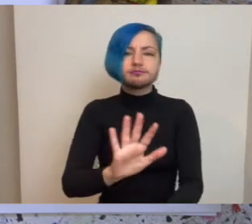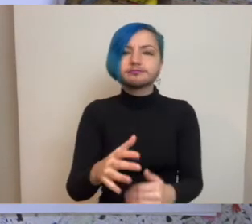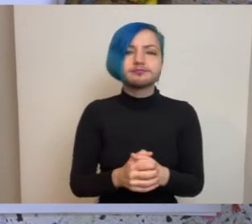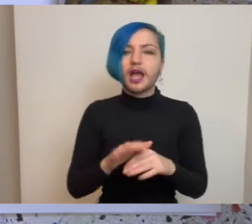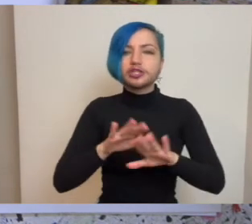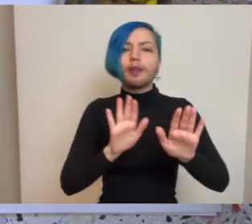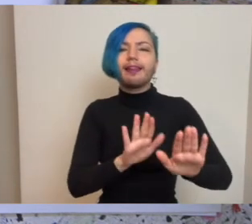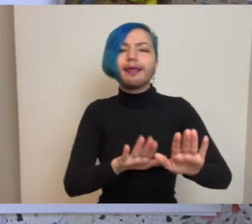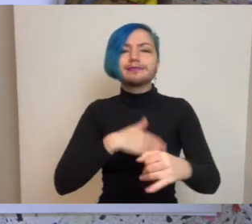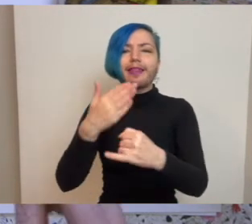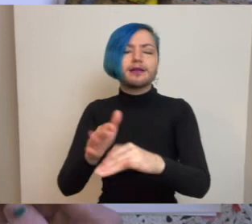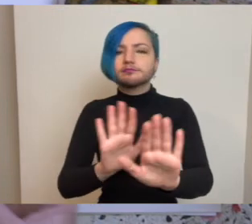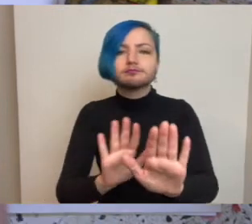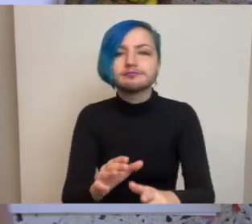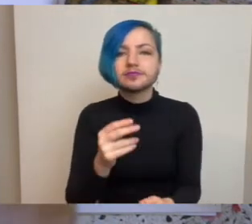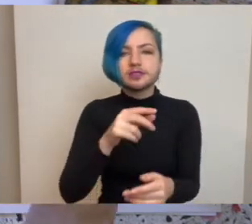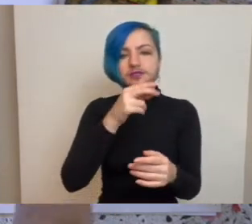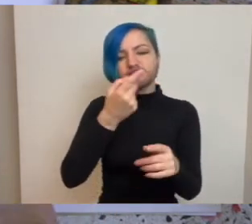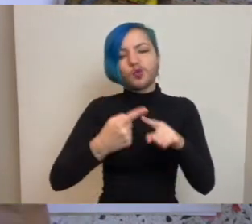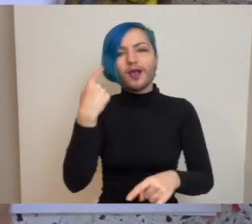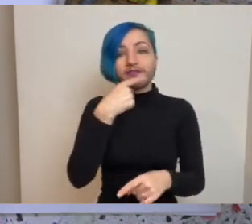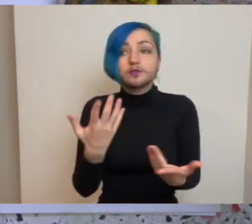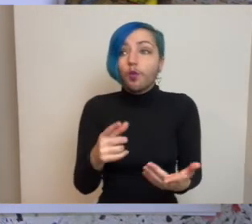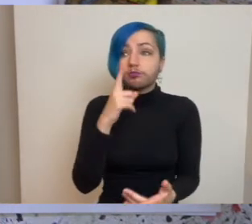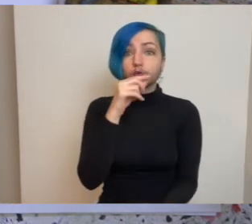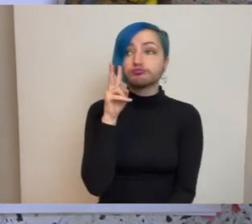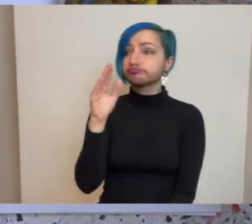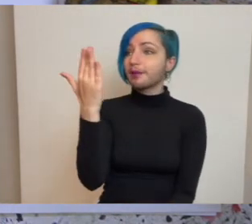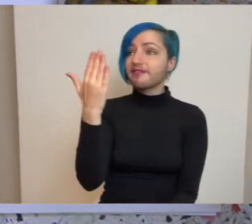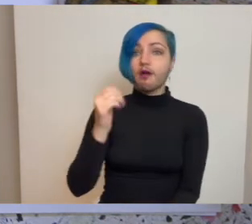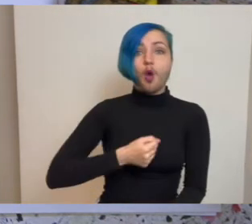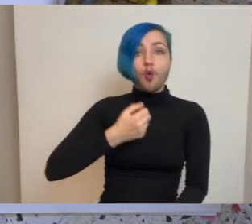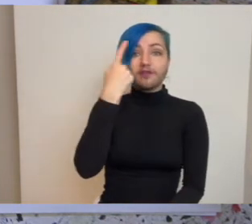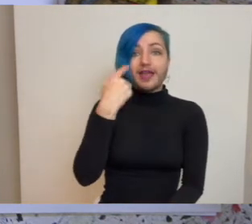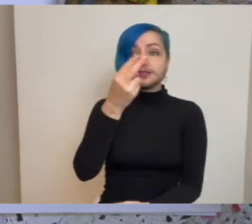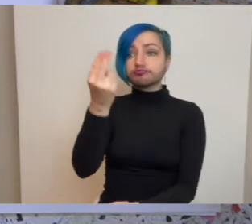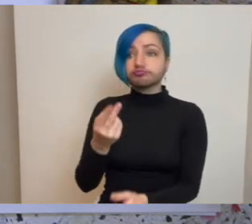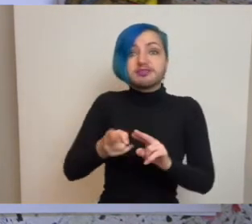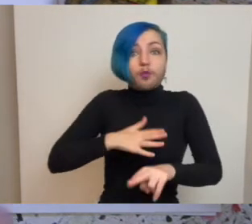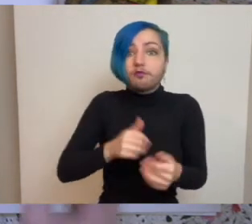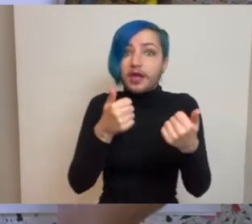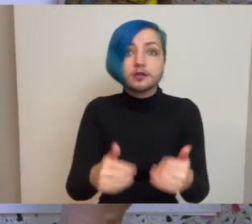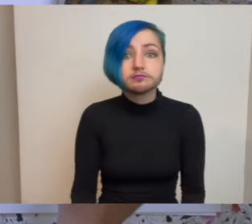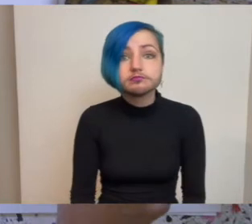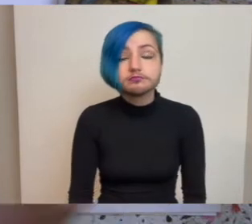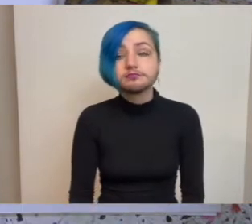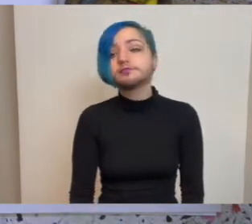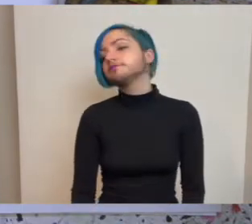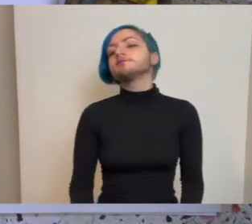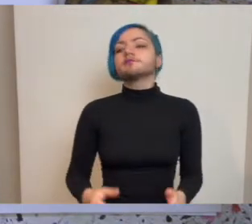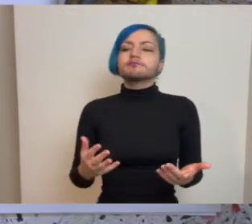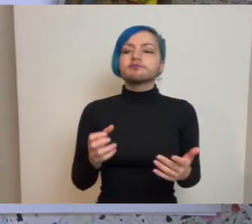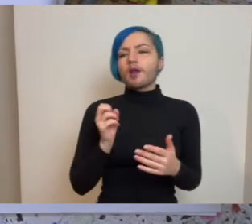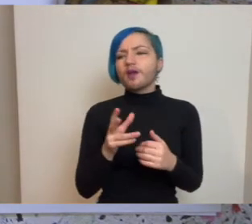leave it till the last minute. But again, look in a mirror, draw your own face if you want to. I'm like, okay, let's take some of